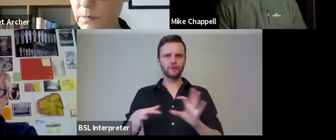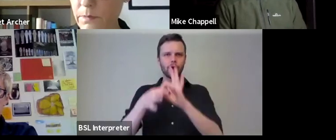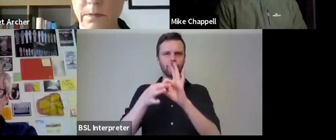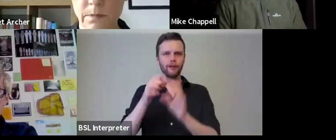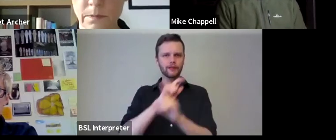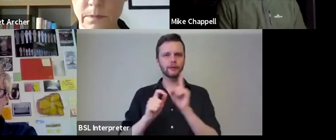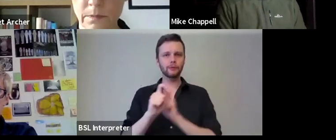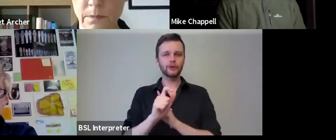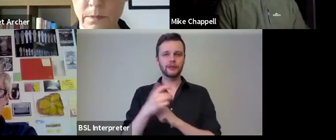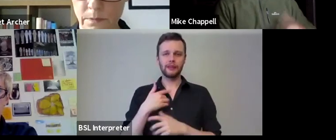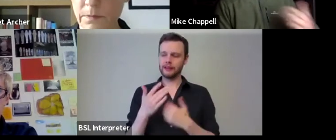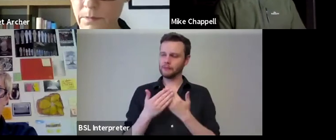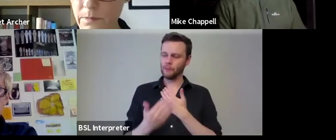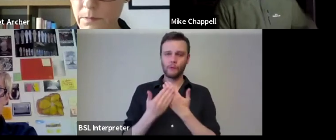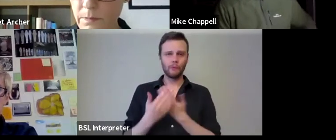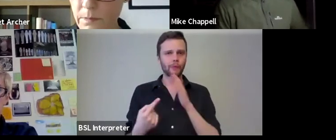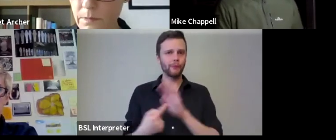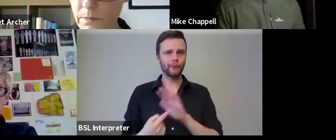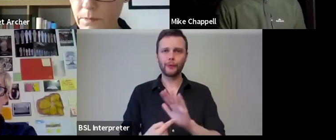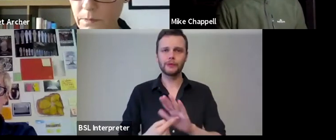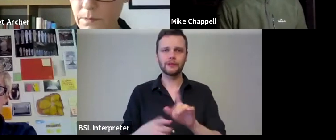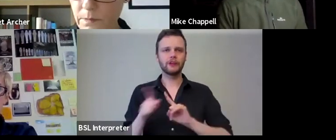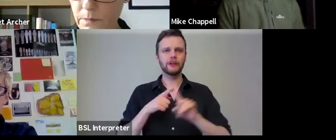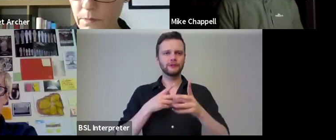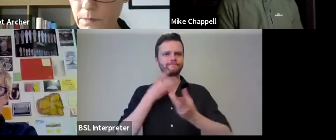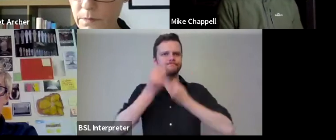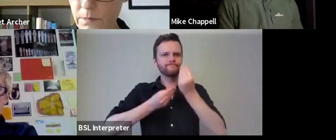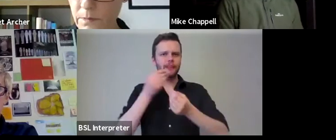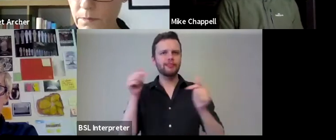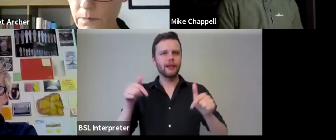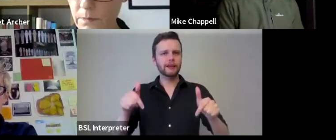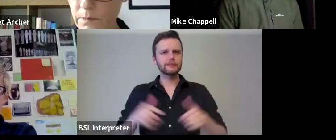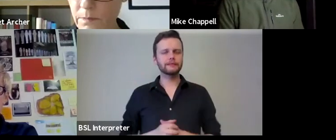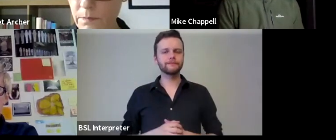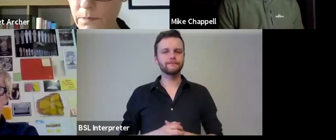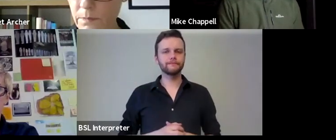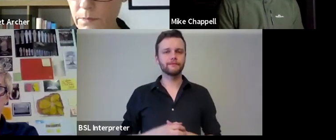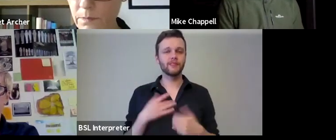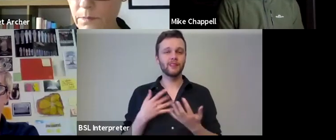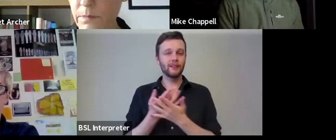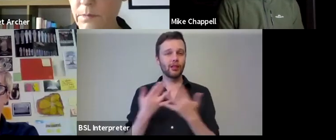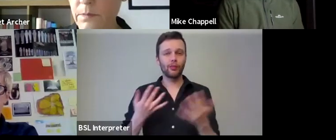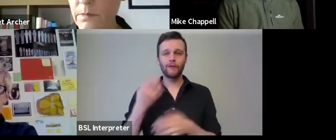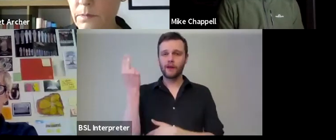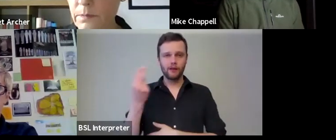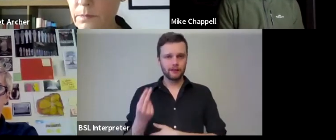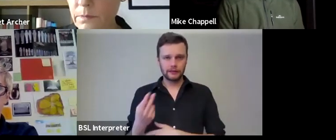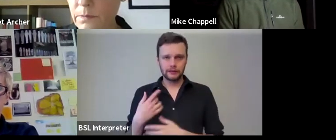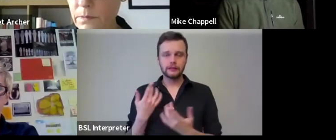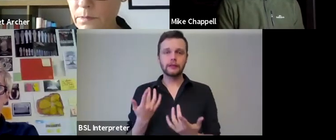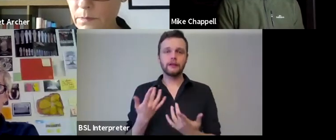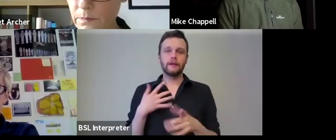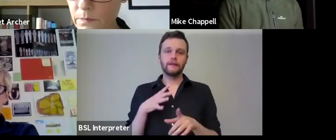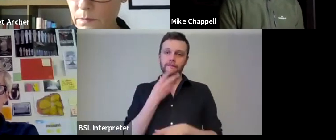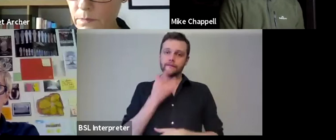is increasingly important, and then being able to articulate that. Many artists find it